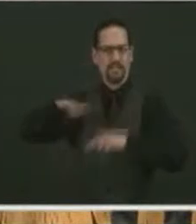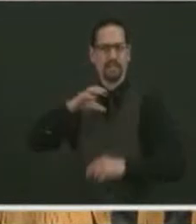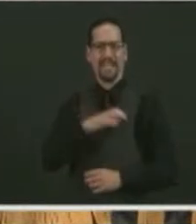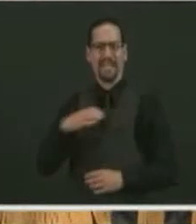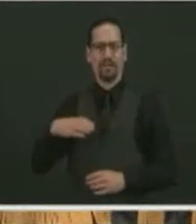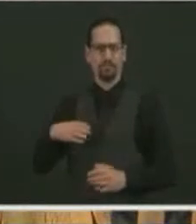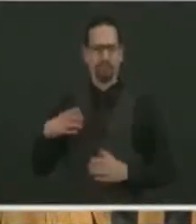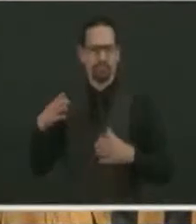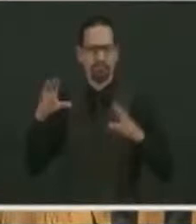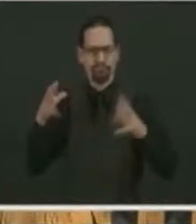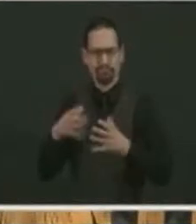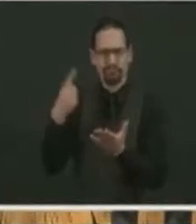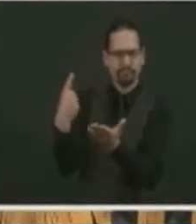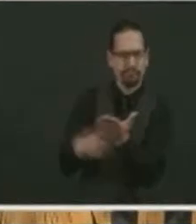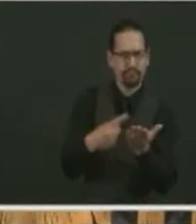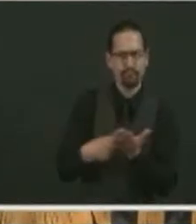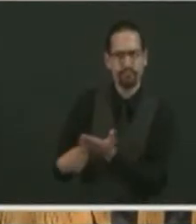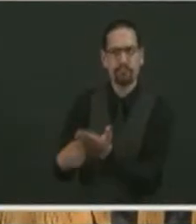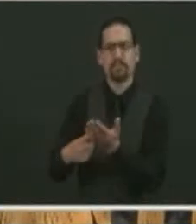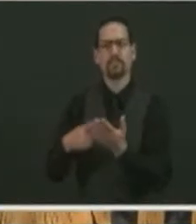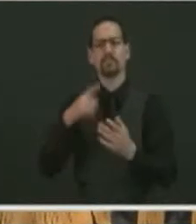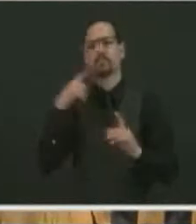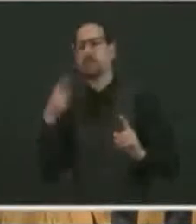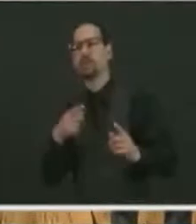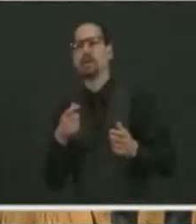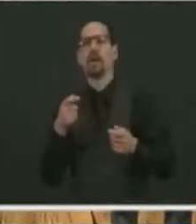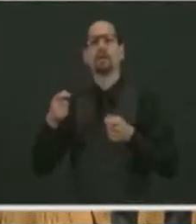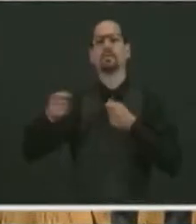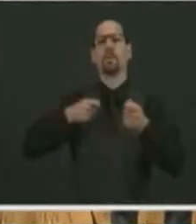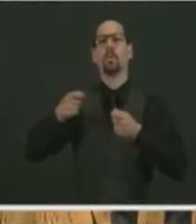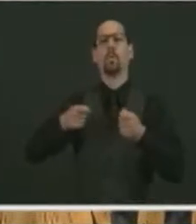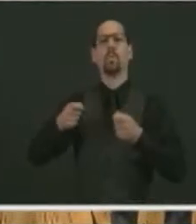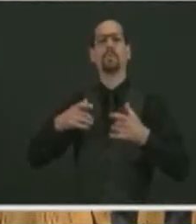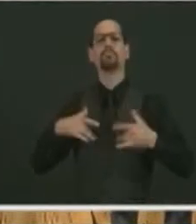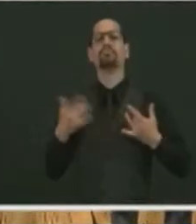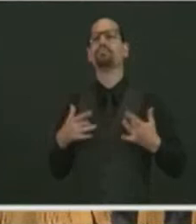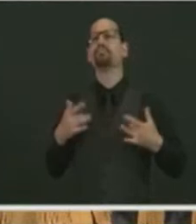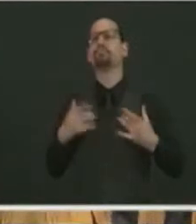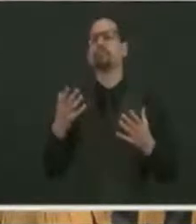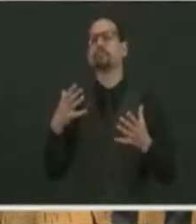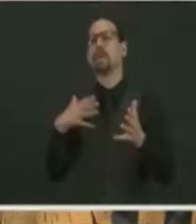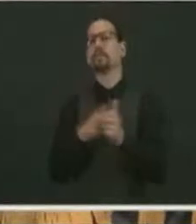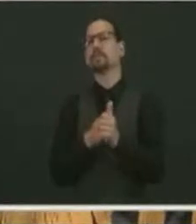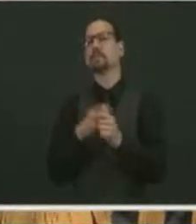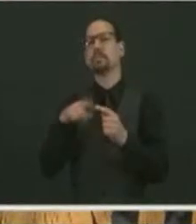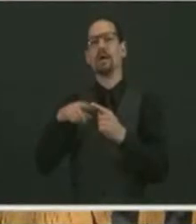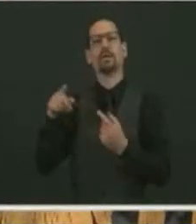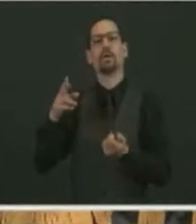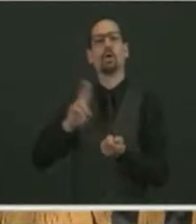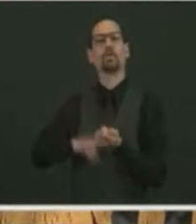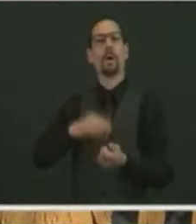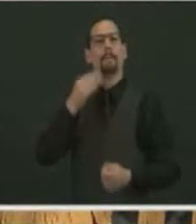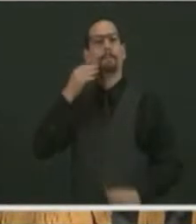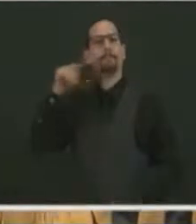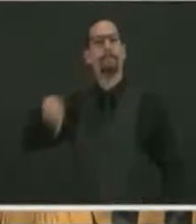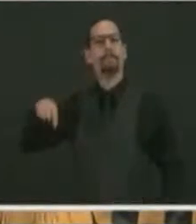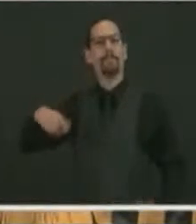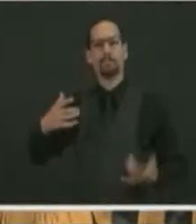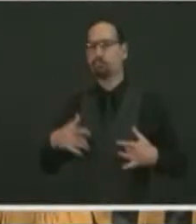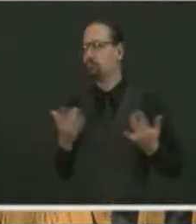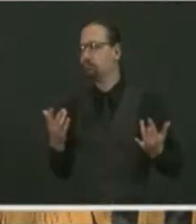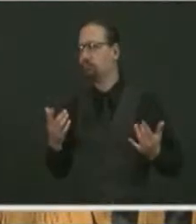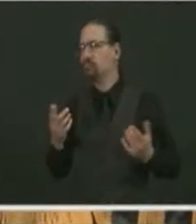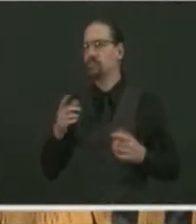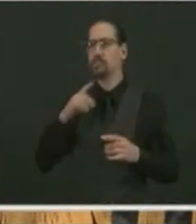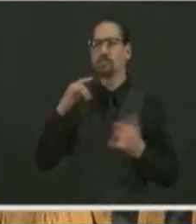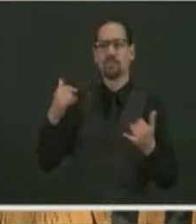your administration's handling of the situation in nursing homes, claiming these daily press conferences aren't really giving enough of a look into nursing homes.